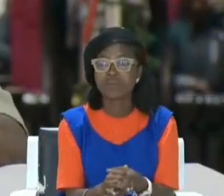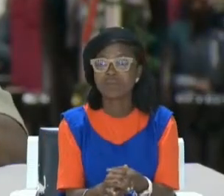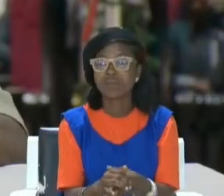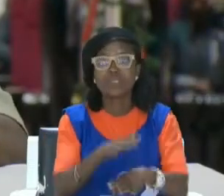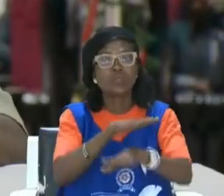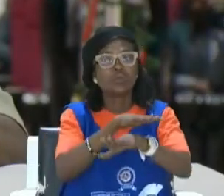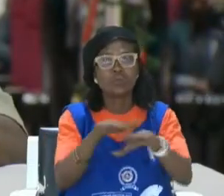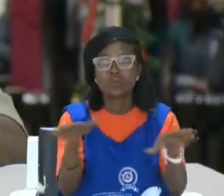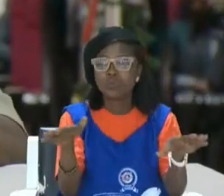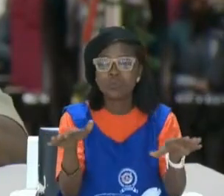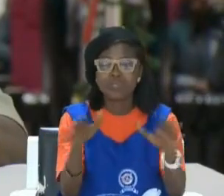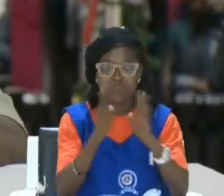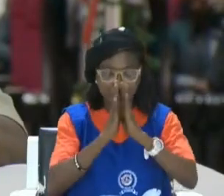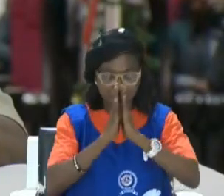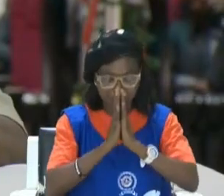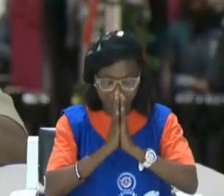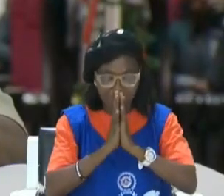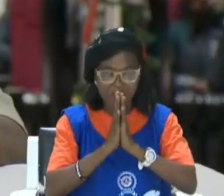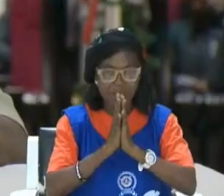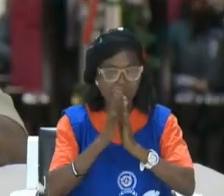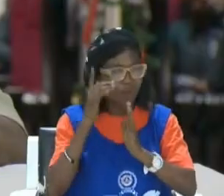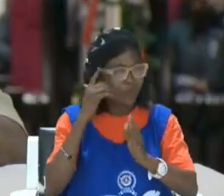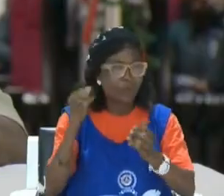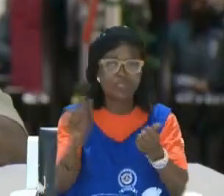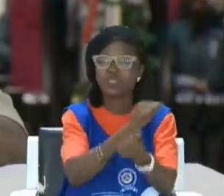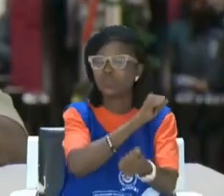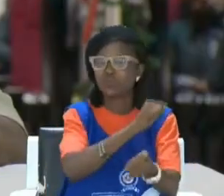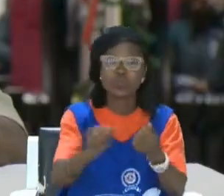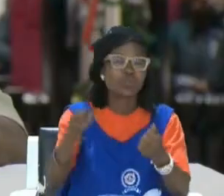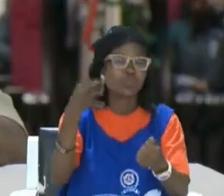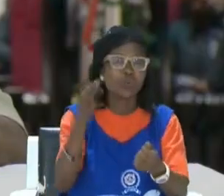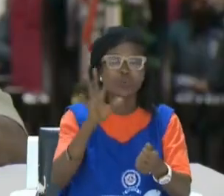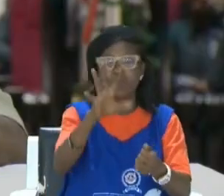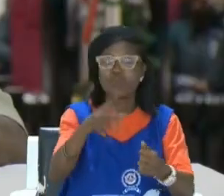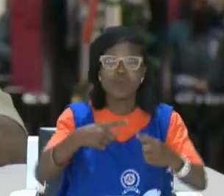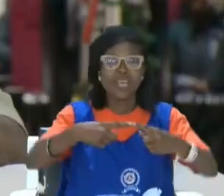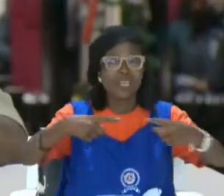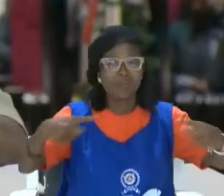don't pray for the destruction of your enemies.